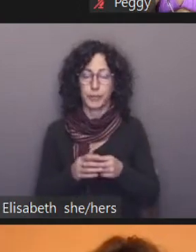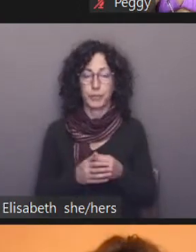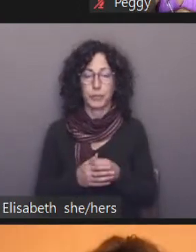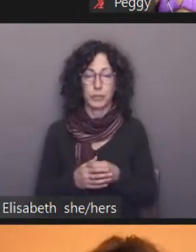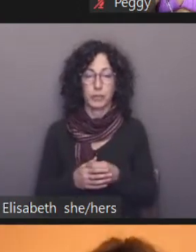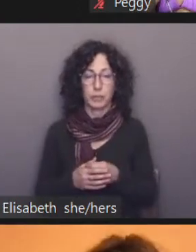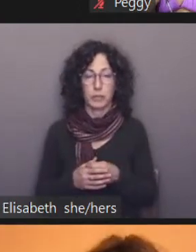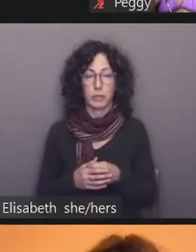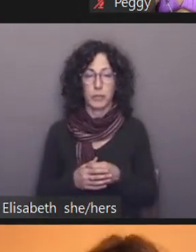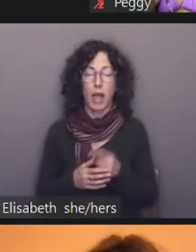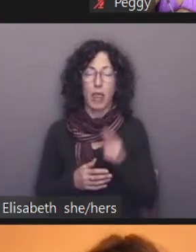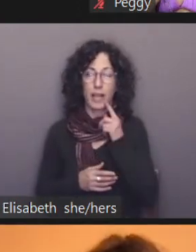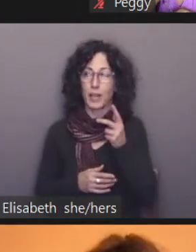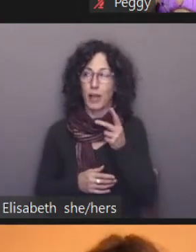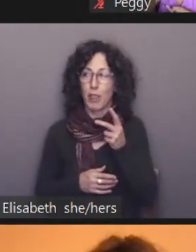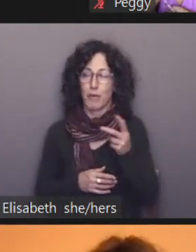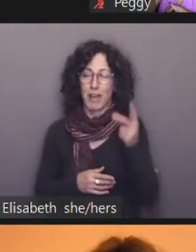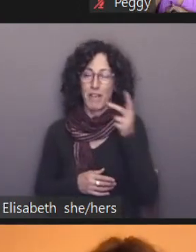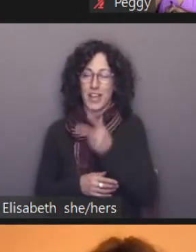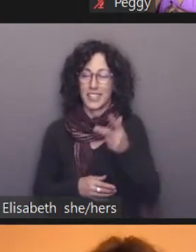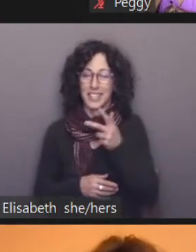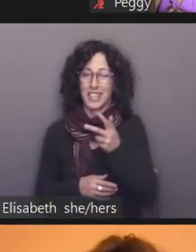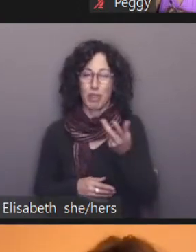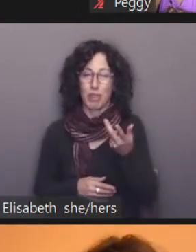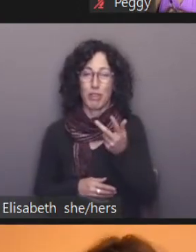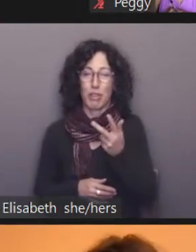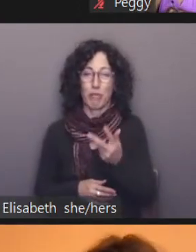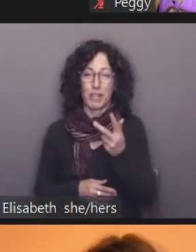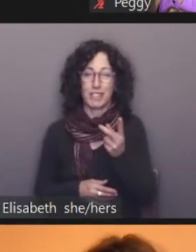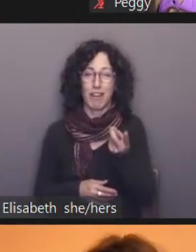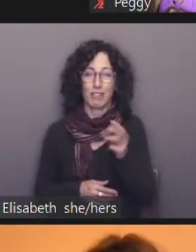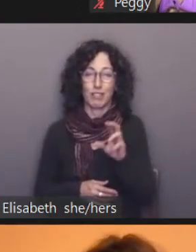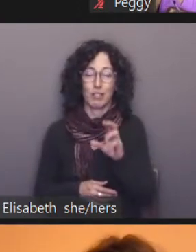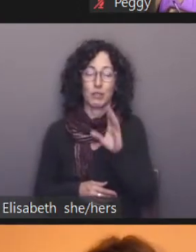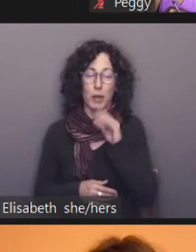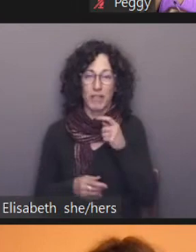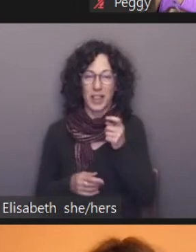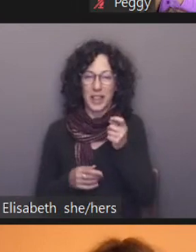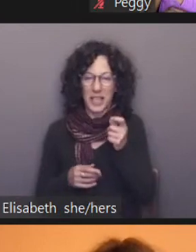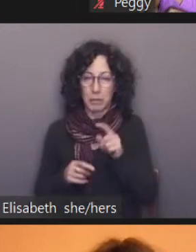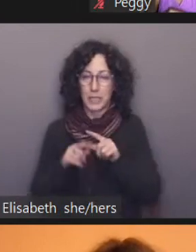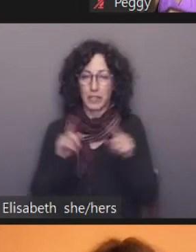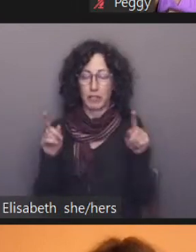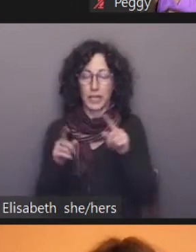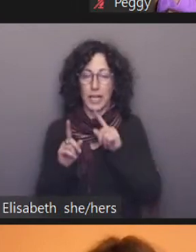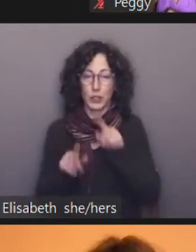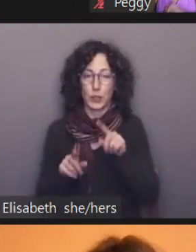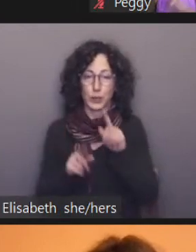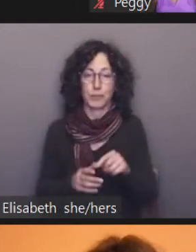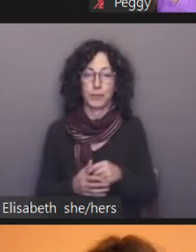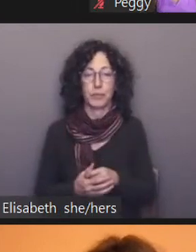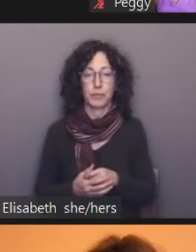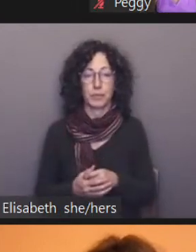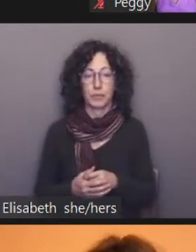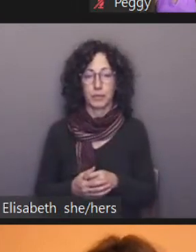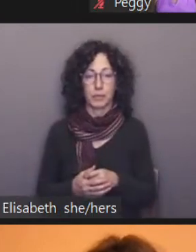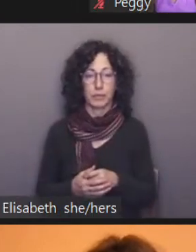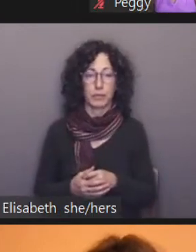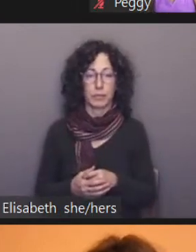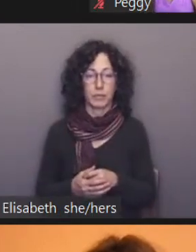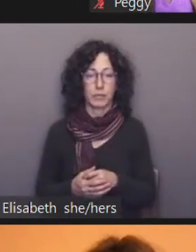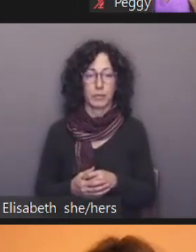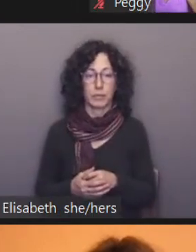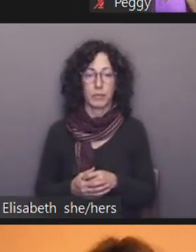have slightly different perspectives and can add something to the answer. I think that this gets